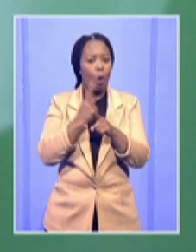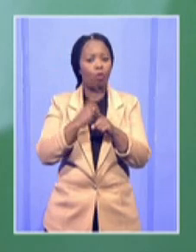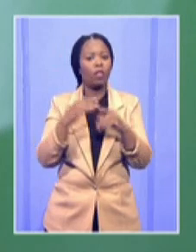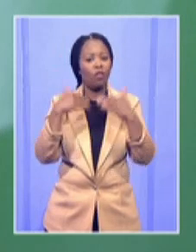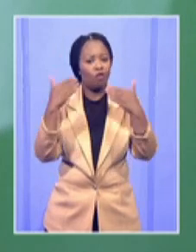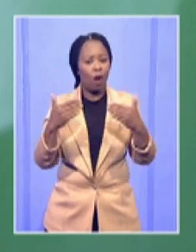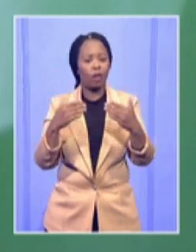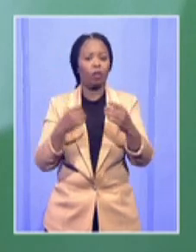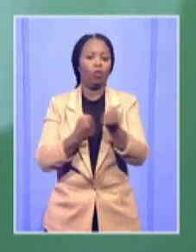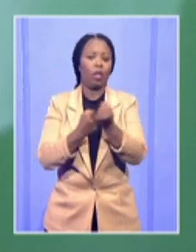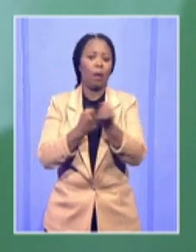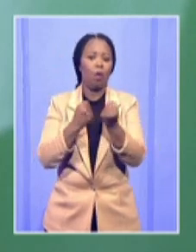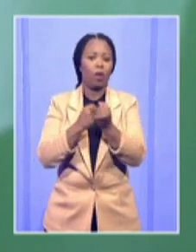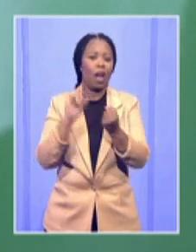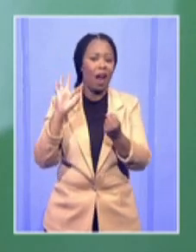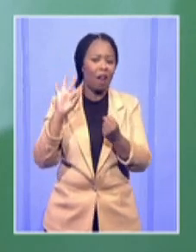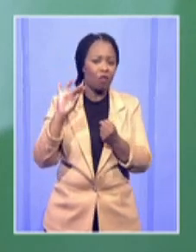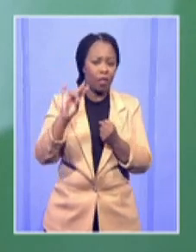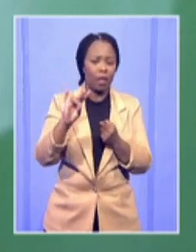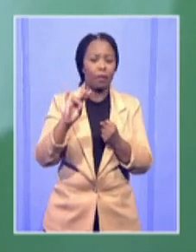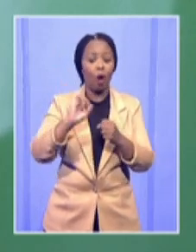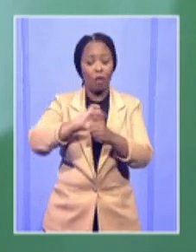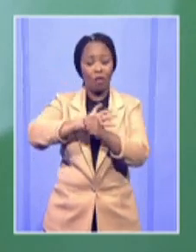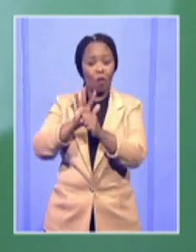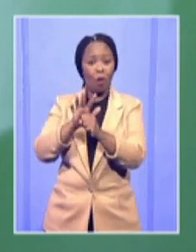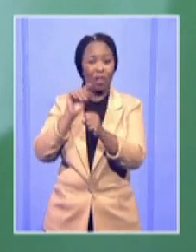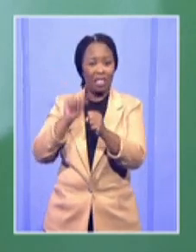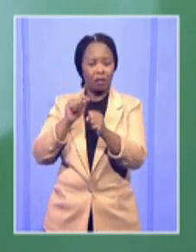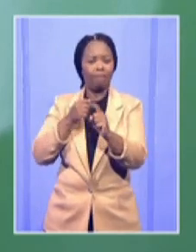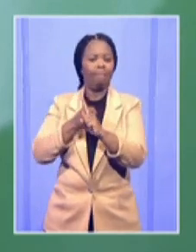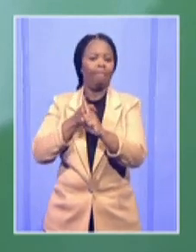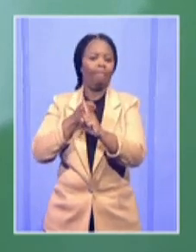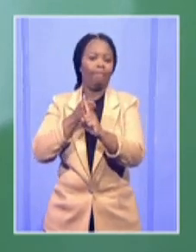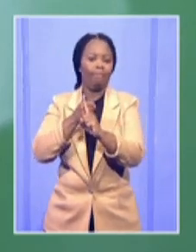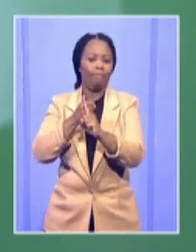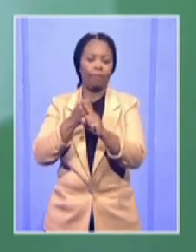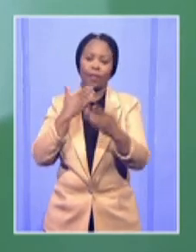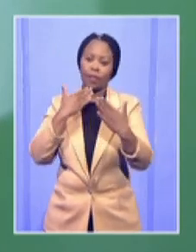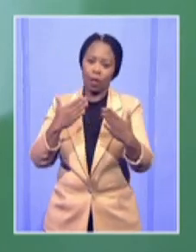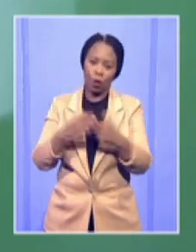day fighting the COVID-19 pandemic. I thank you.